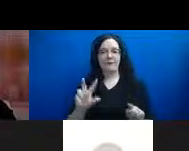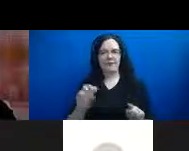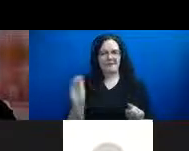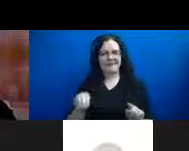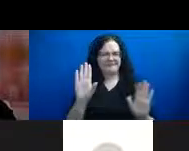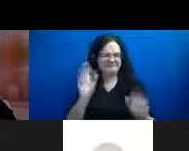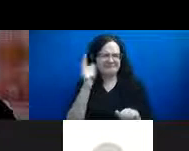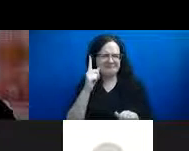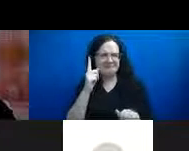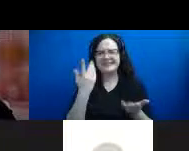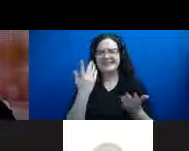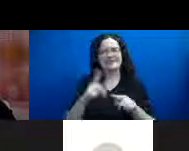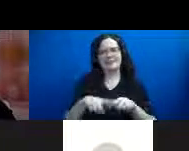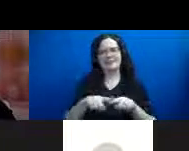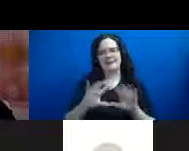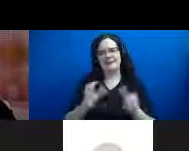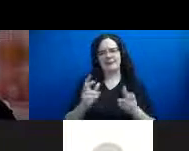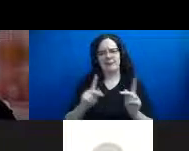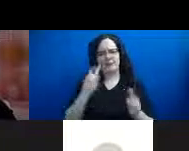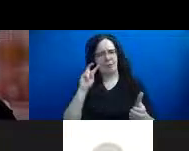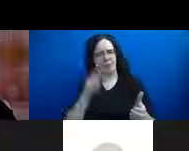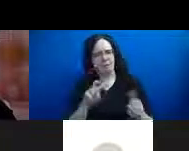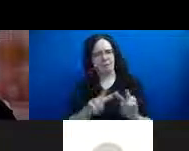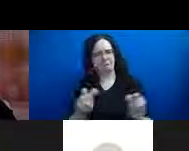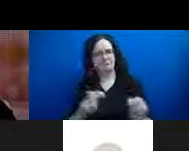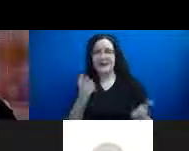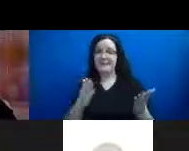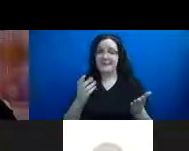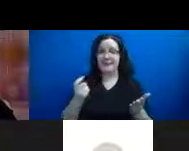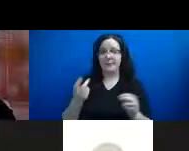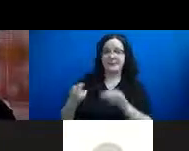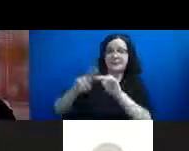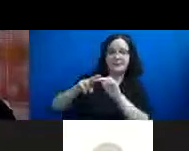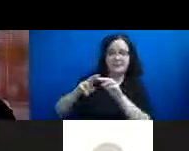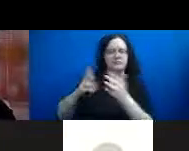This depends on the group of people that you're looking at. It could be even higher,